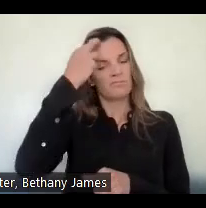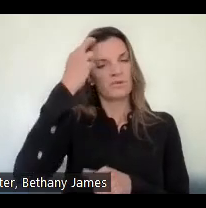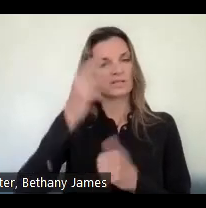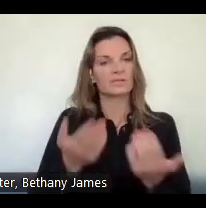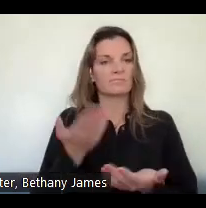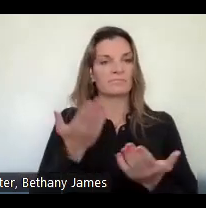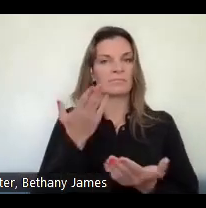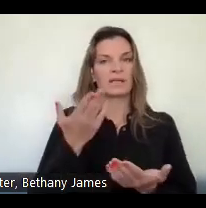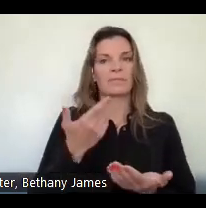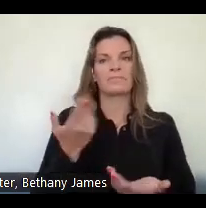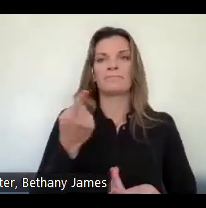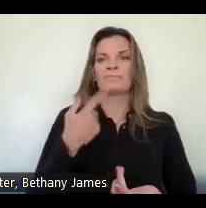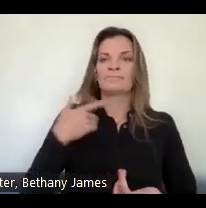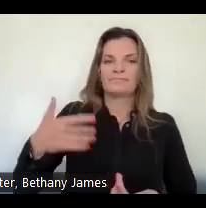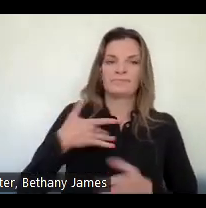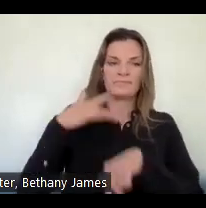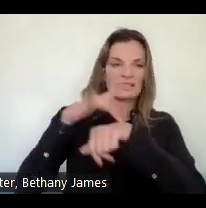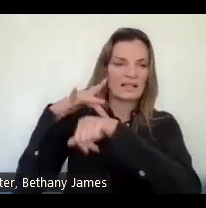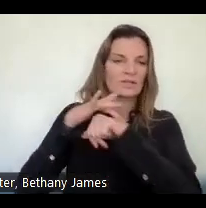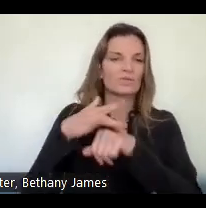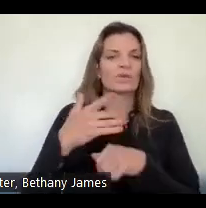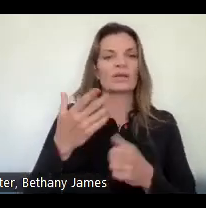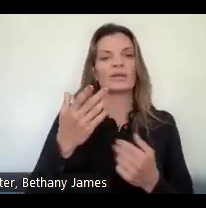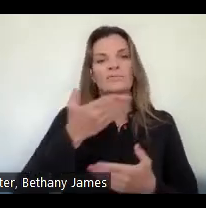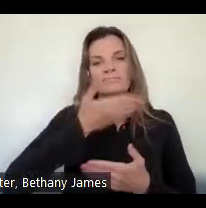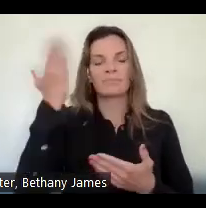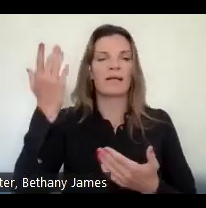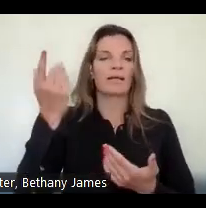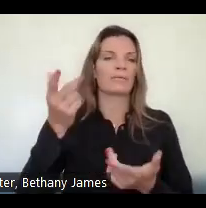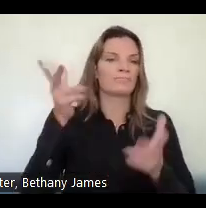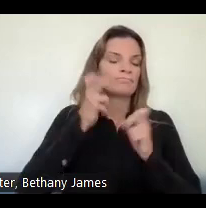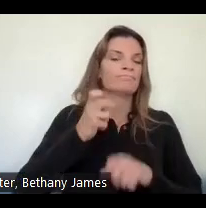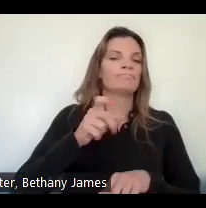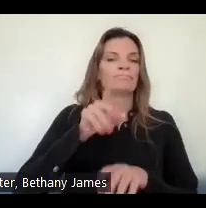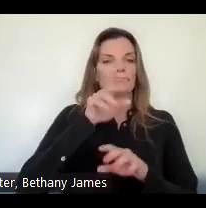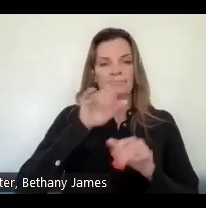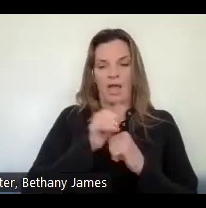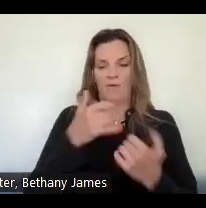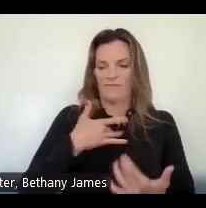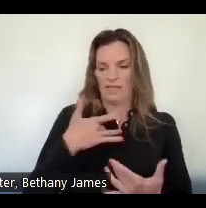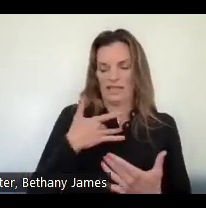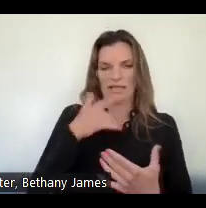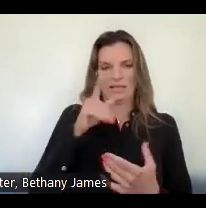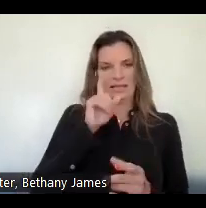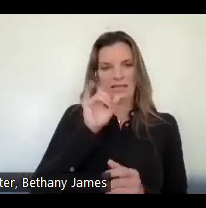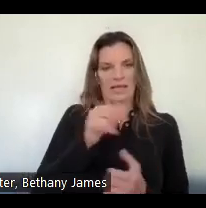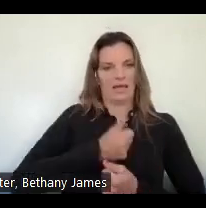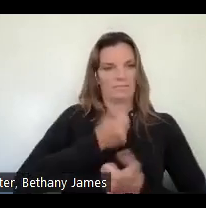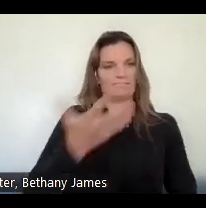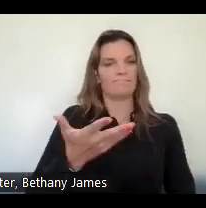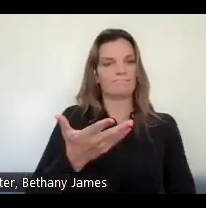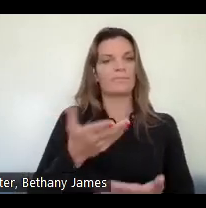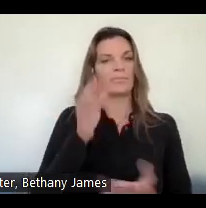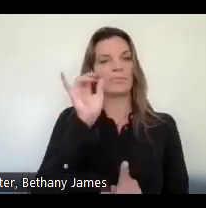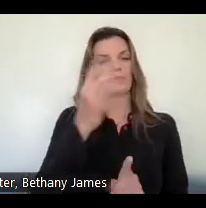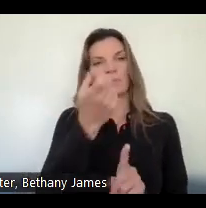a sensory need for them. It may be their way of expressing a want or desire for a particular object or to